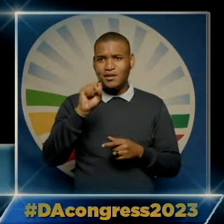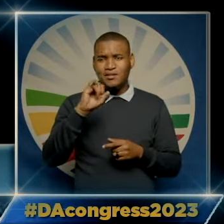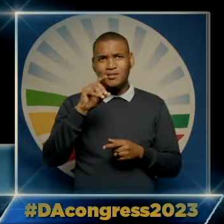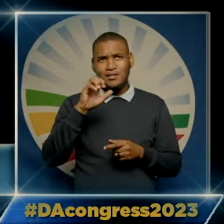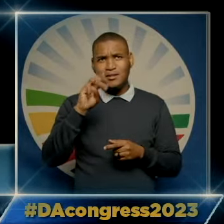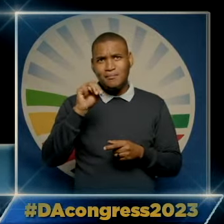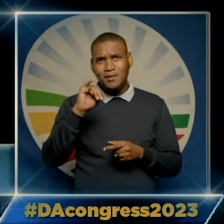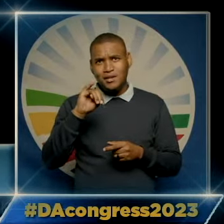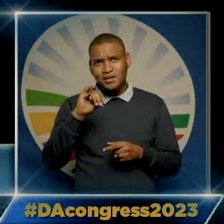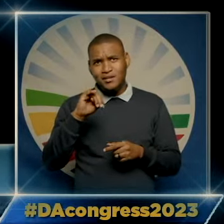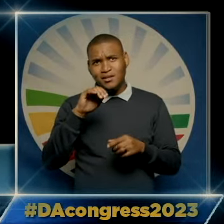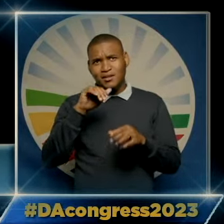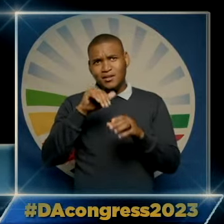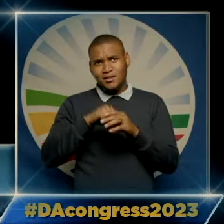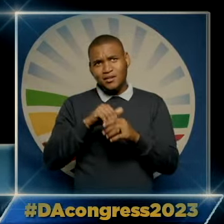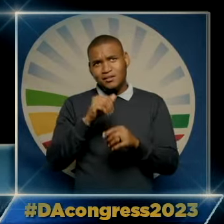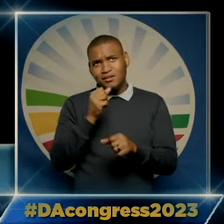in Gauteng.